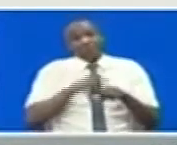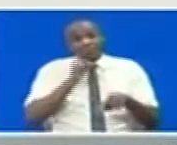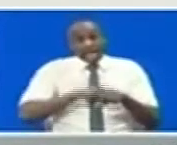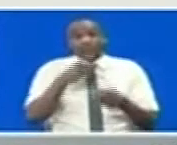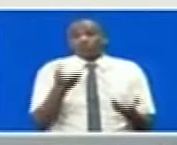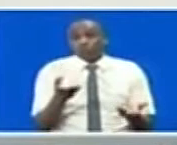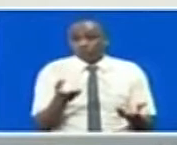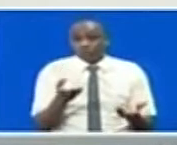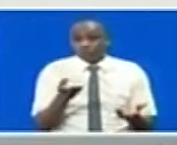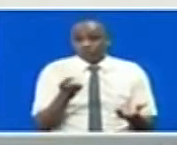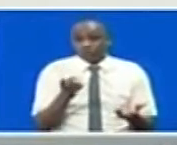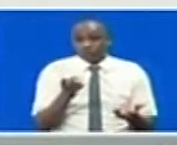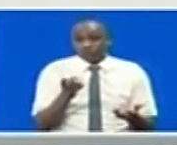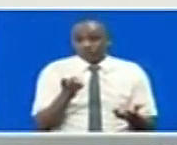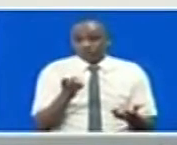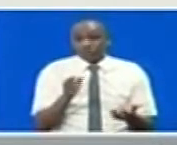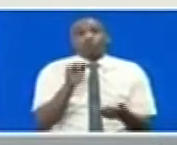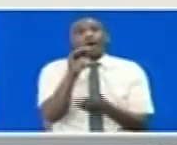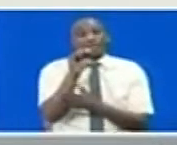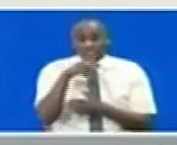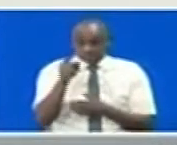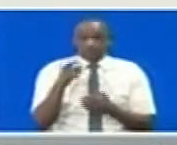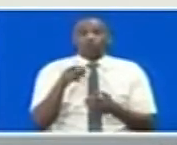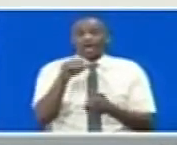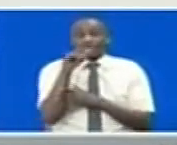out to the responsible